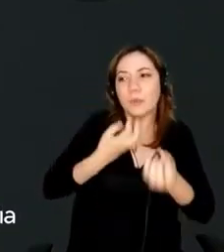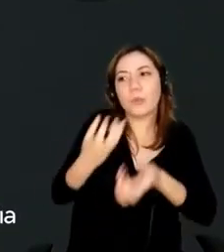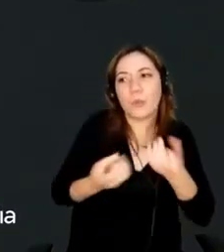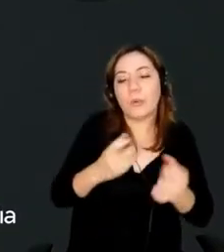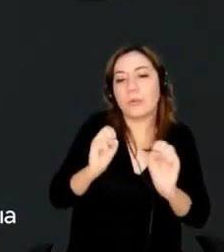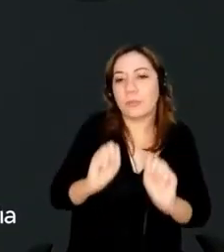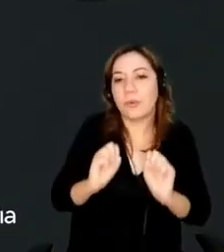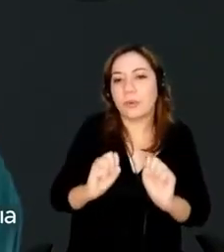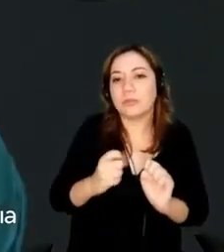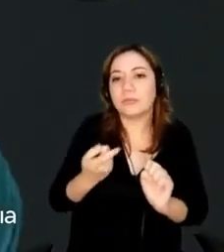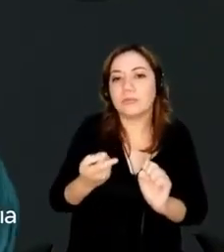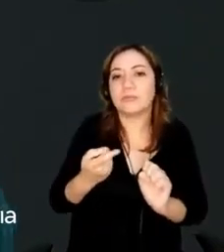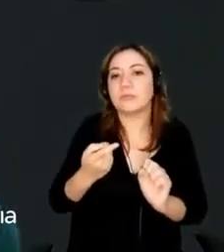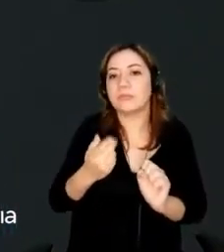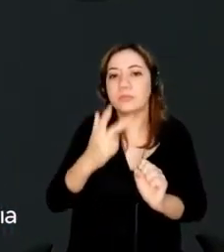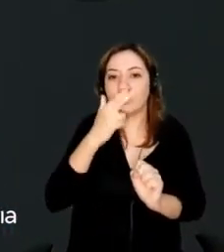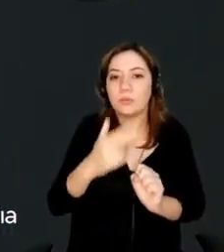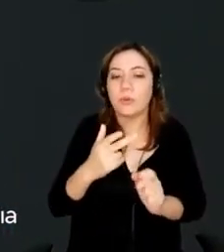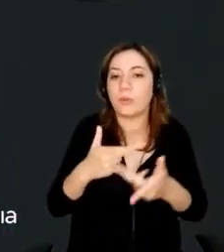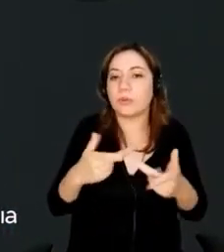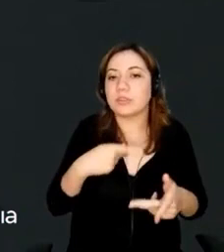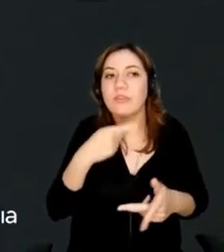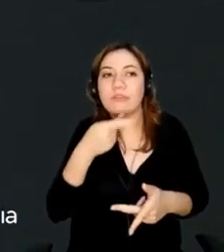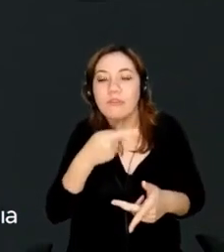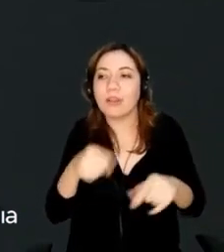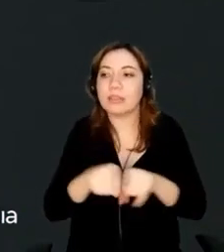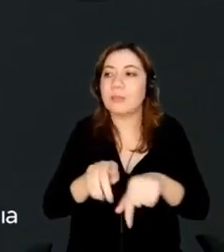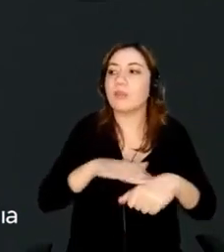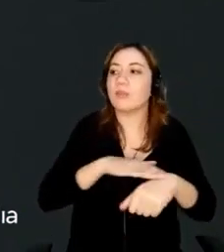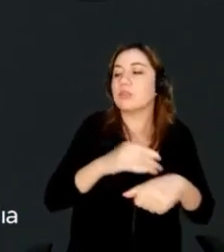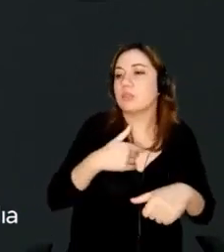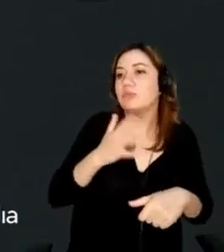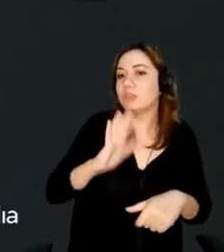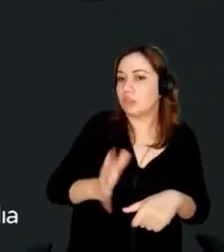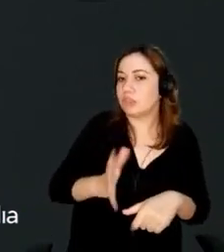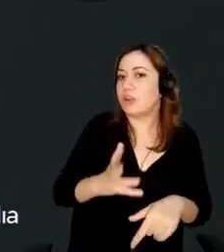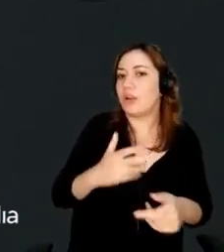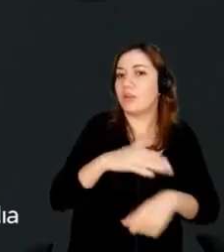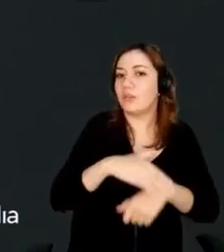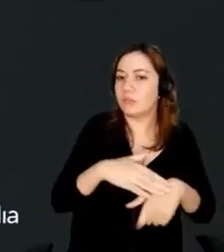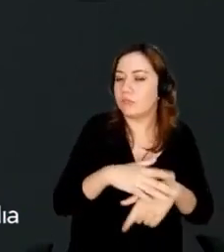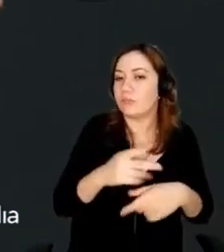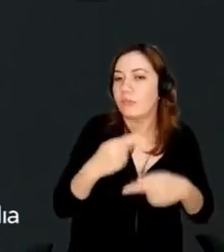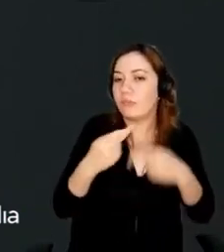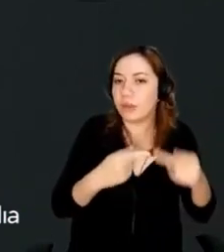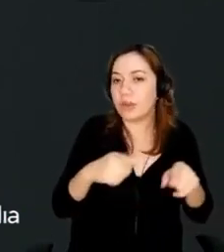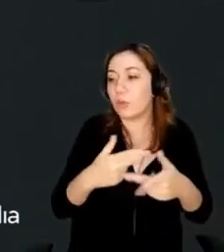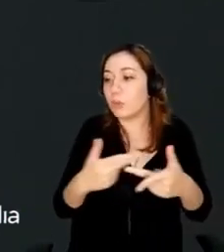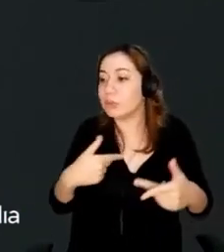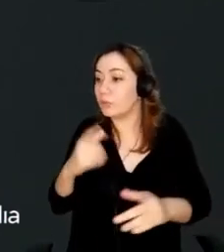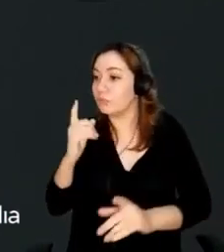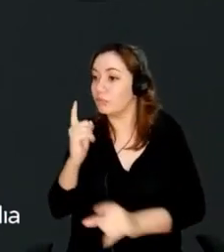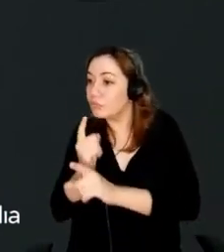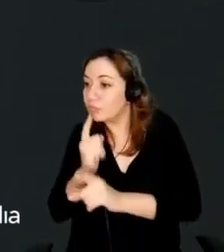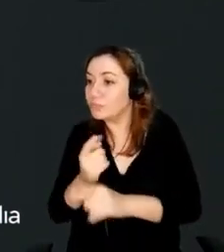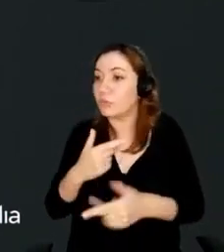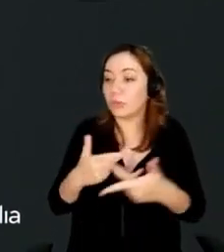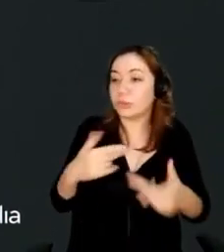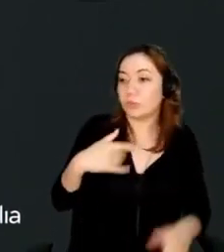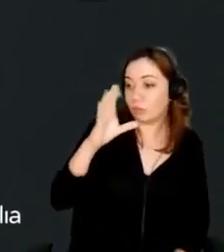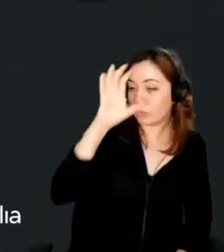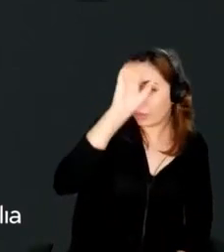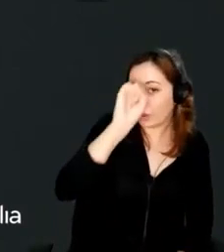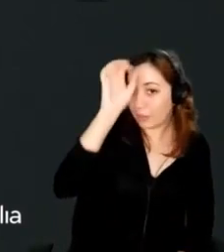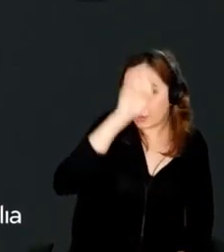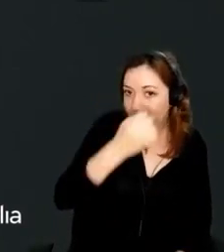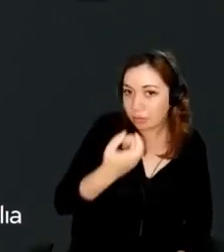and some of the conversations I'm having and things I'm you know, learning and discovering. I'm actually talking about it a little bit more this week at a